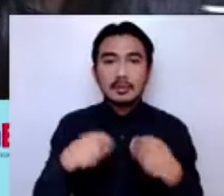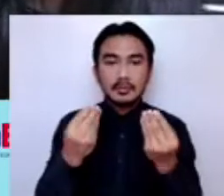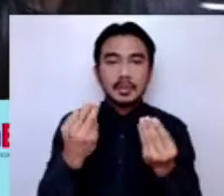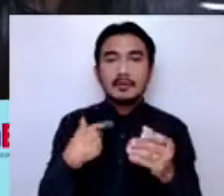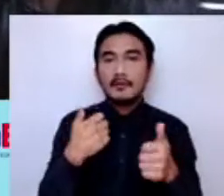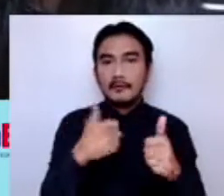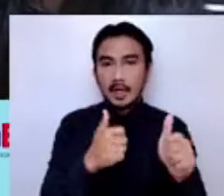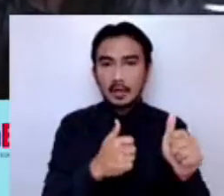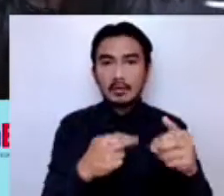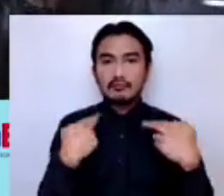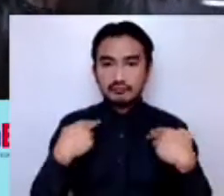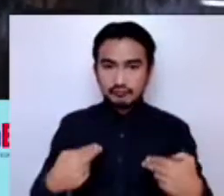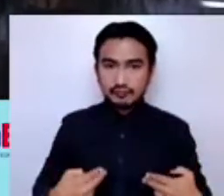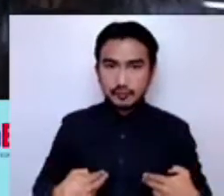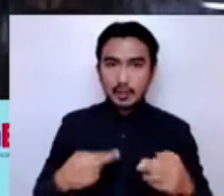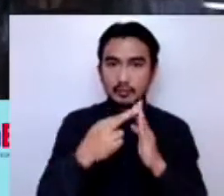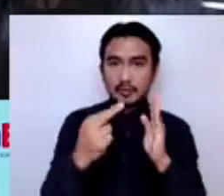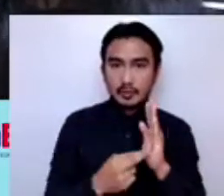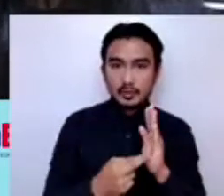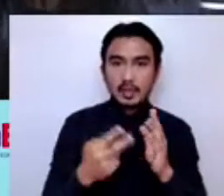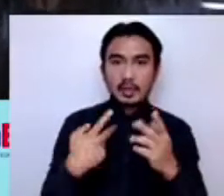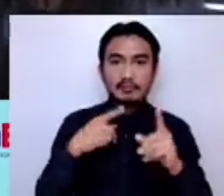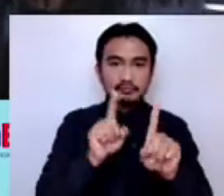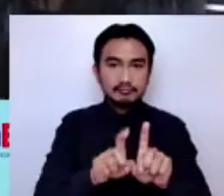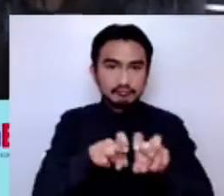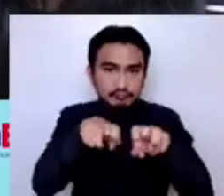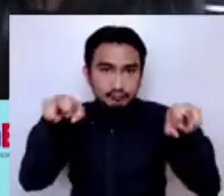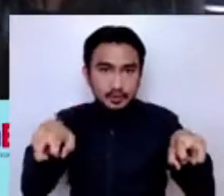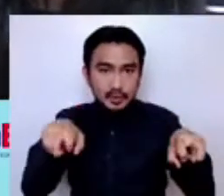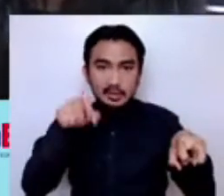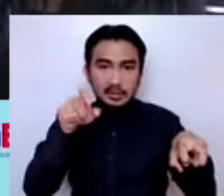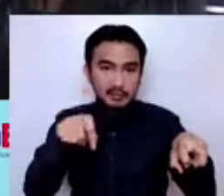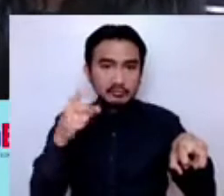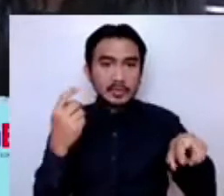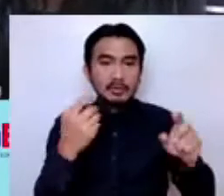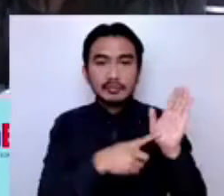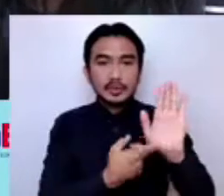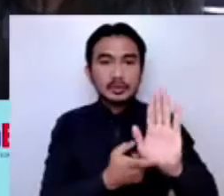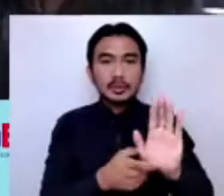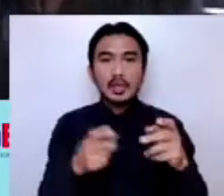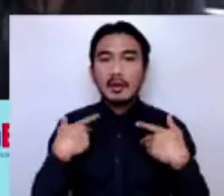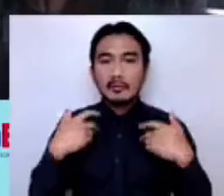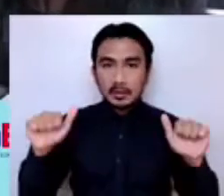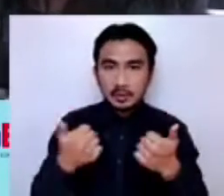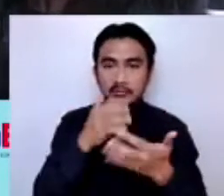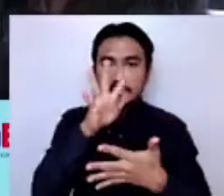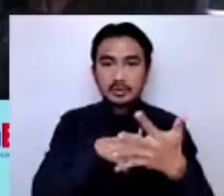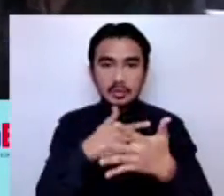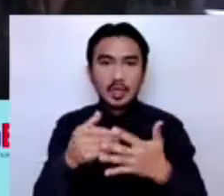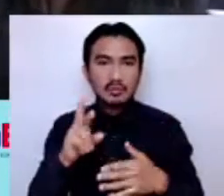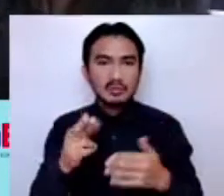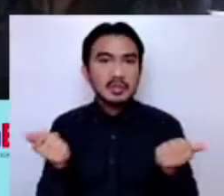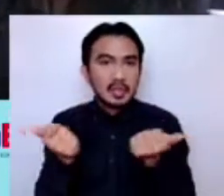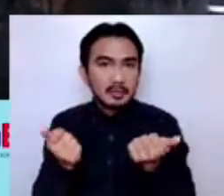distancing are strictly observed. However, as I mentioned earlier, if challenges in schedules or availability or any